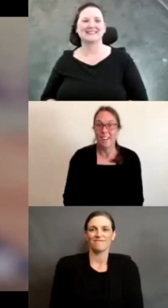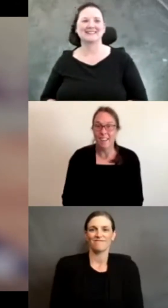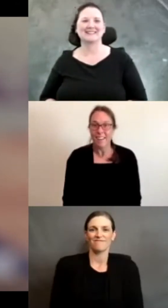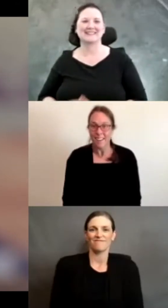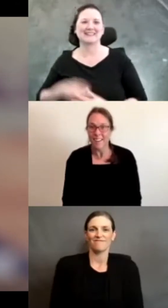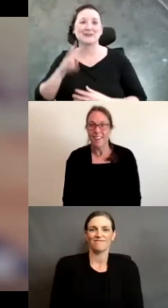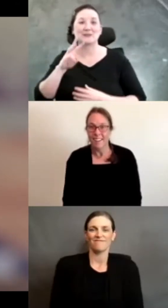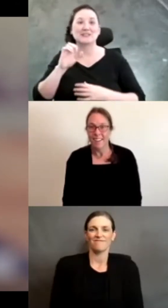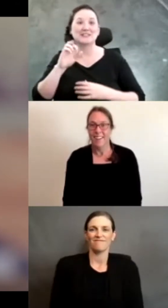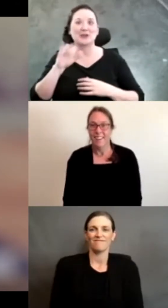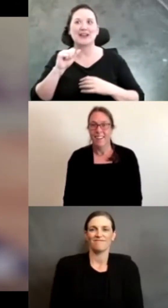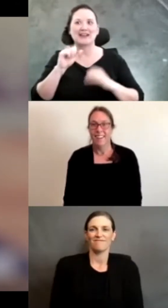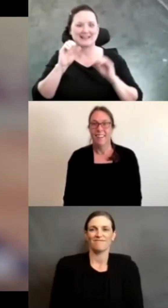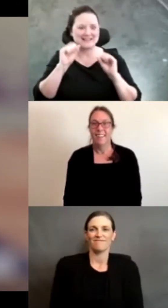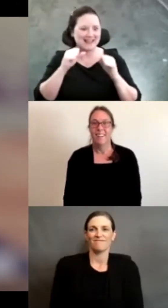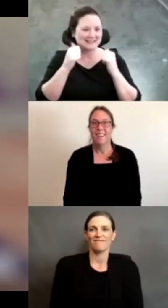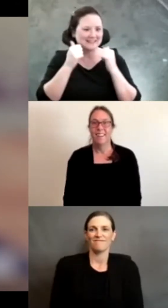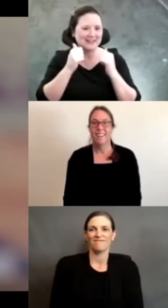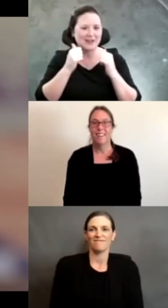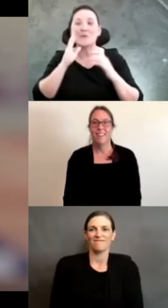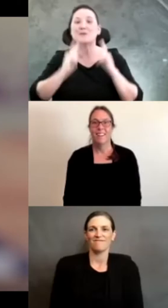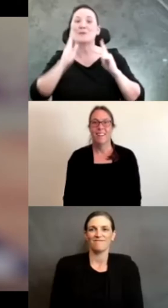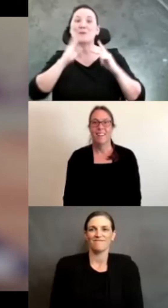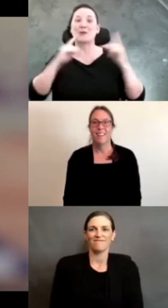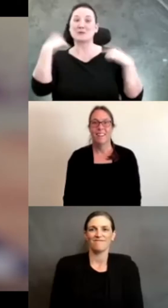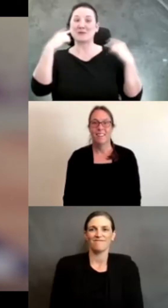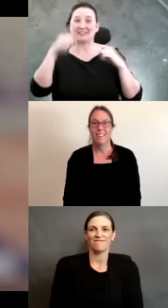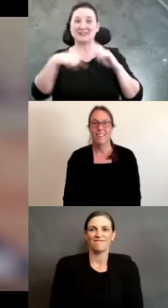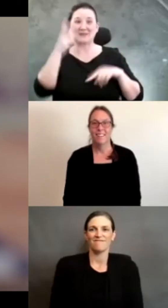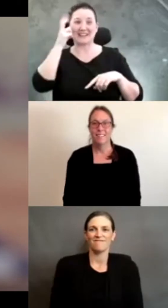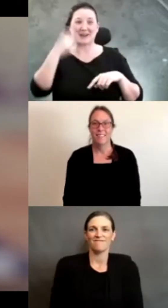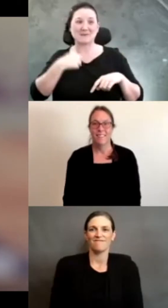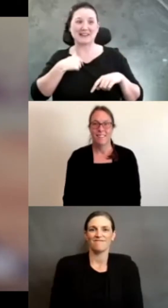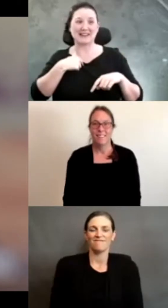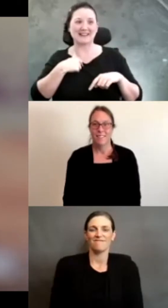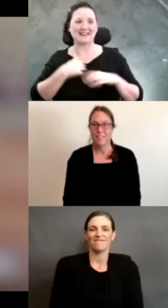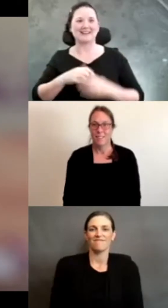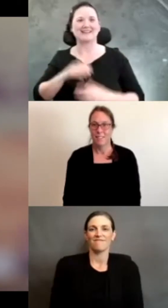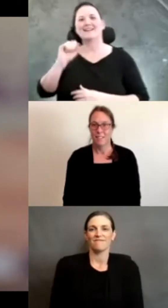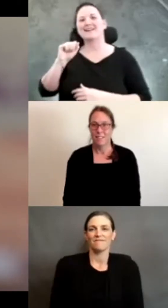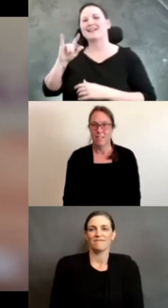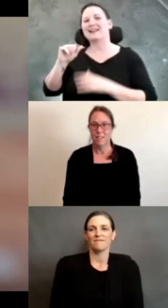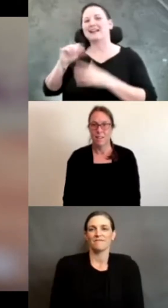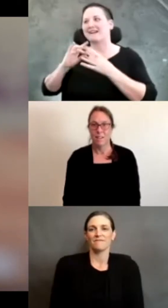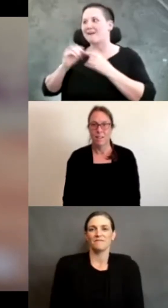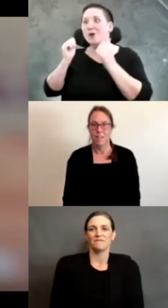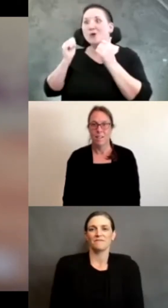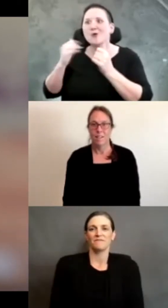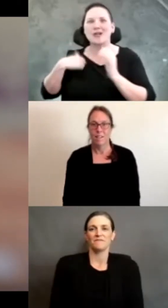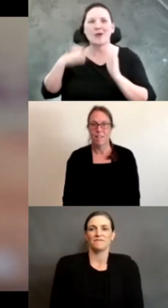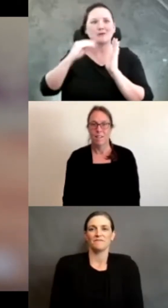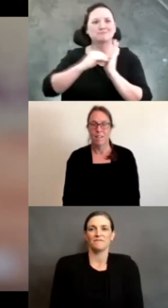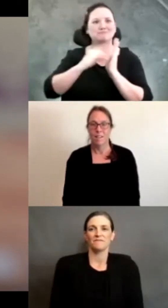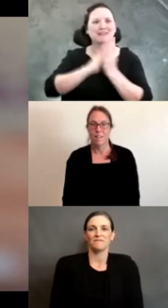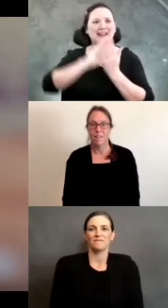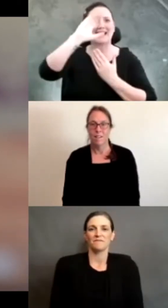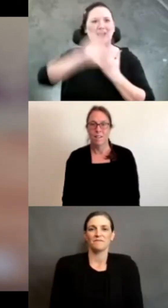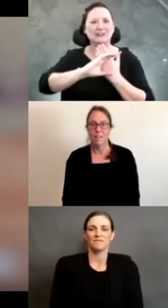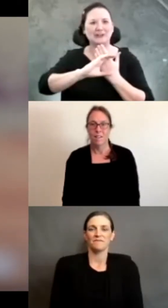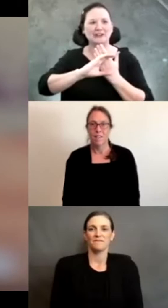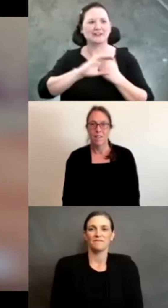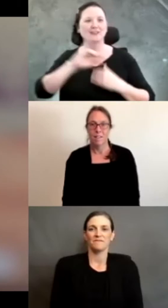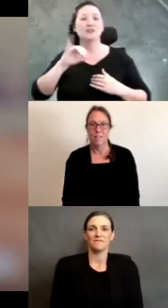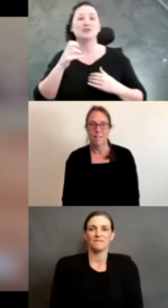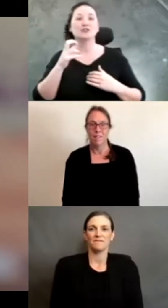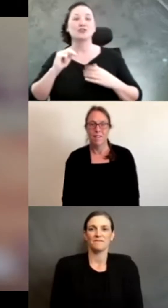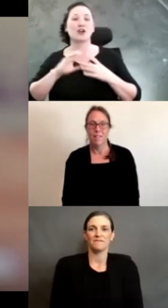gonna go crazy when they hear me. Cool. I'll put you on the calendar. Hey, Alita, how about for